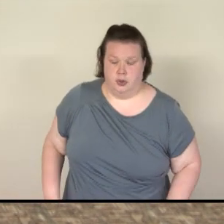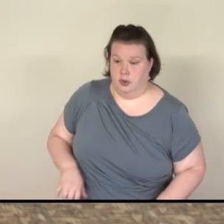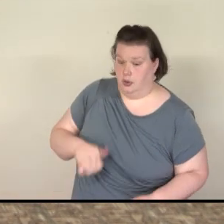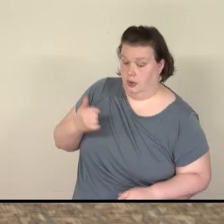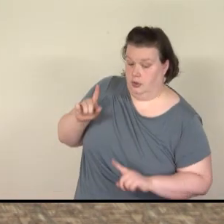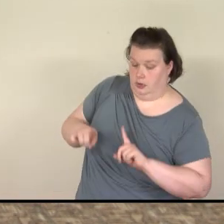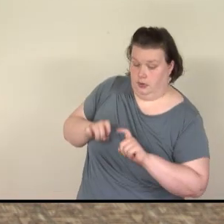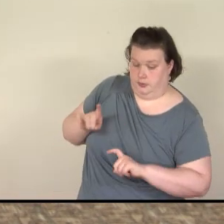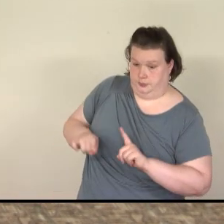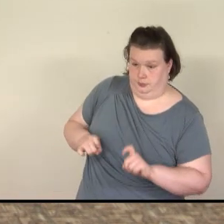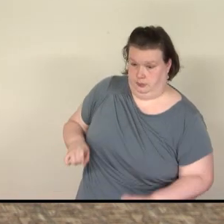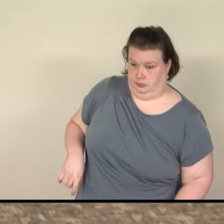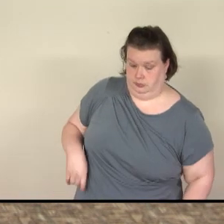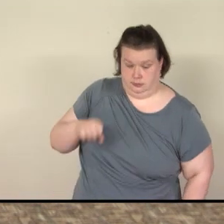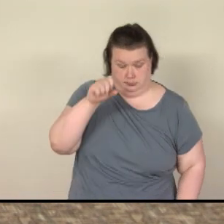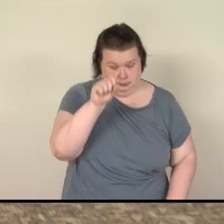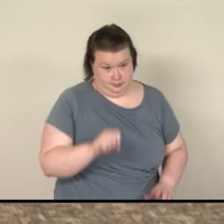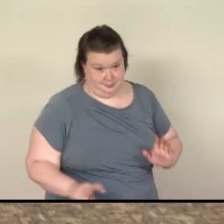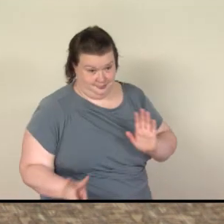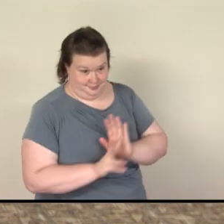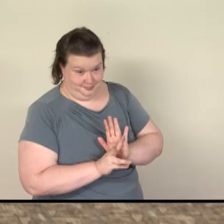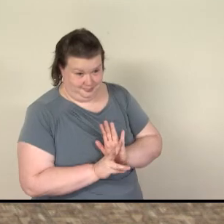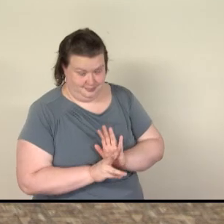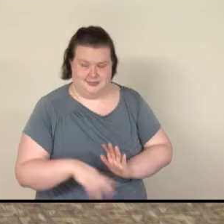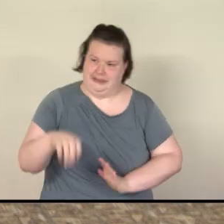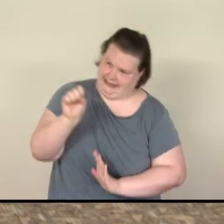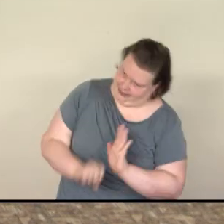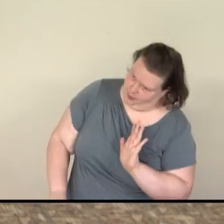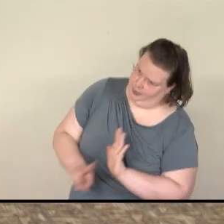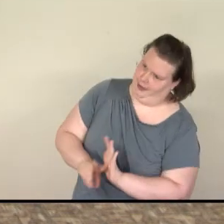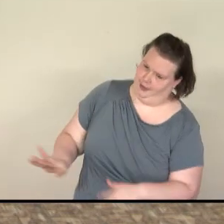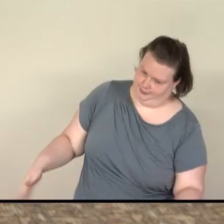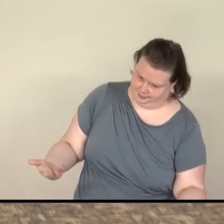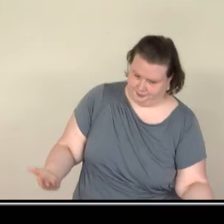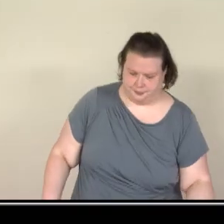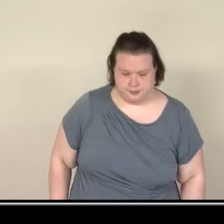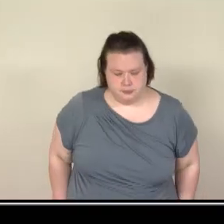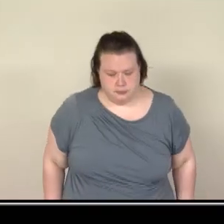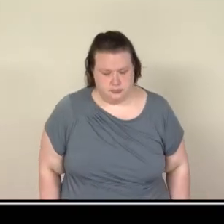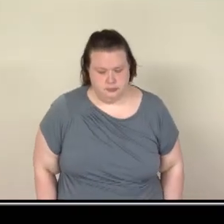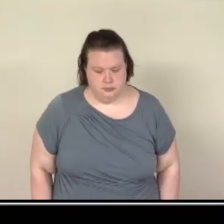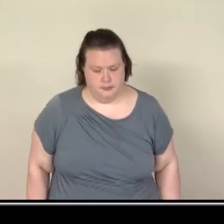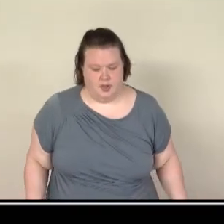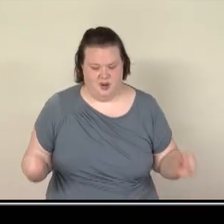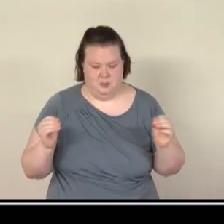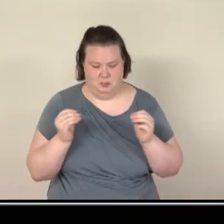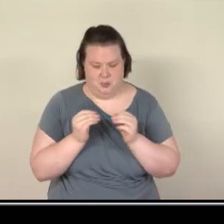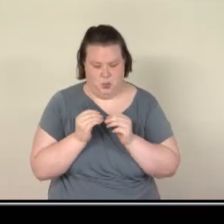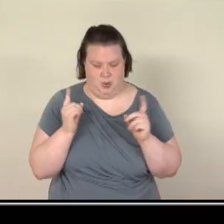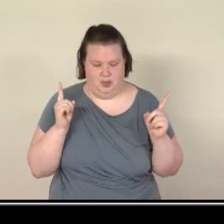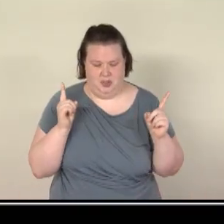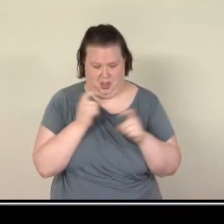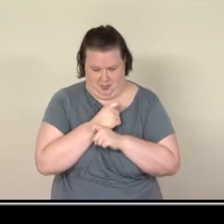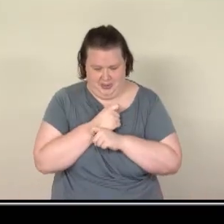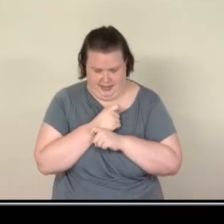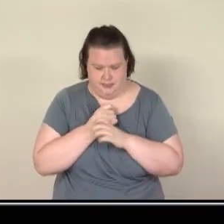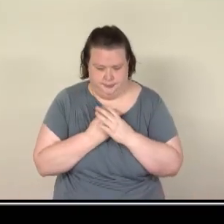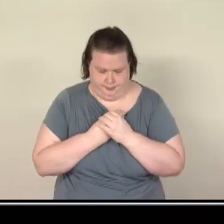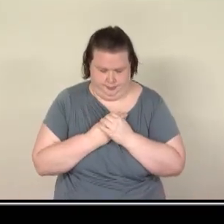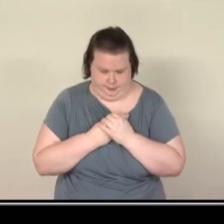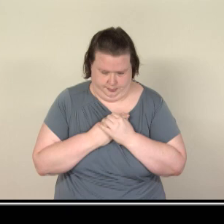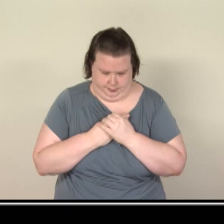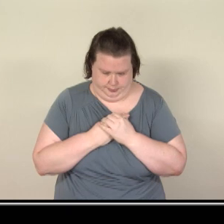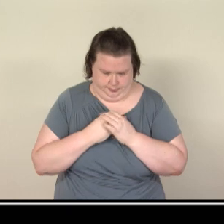other questions? Are you going to South Waco? South Waco, here we come. So a little bit more complicated site. So the South Waco